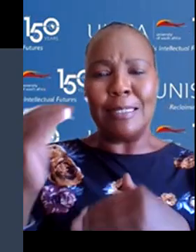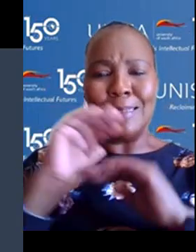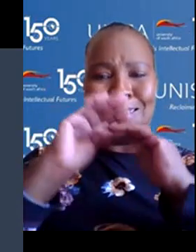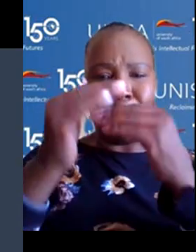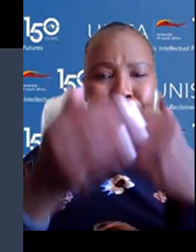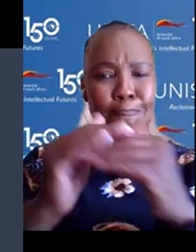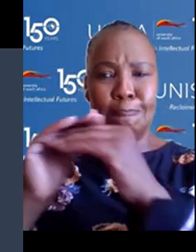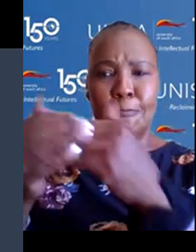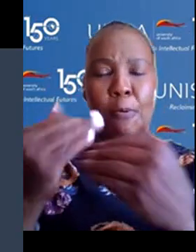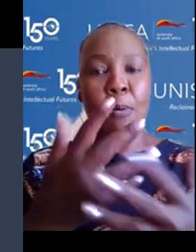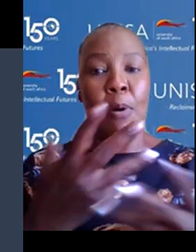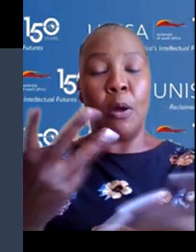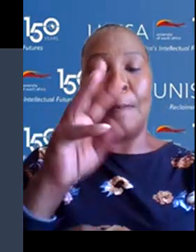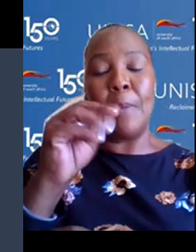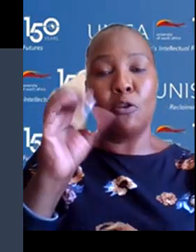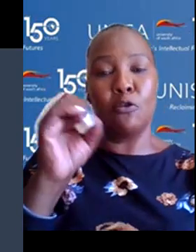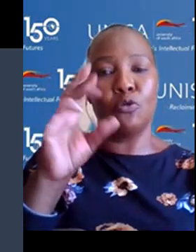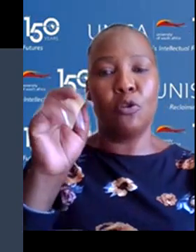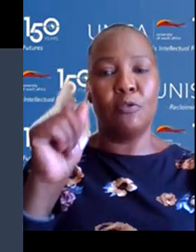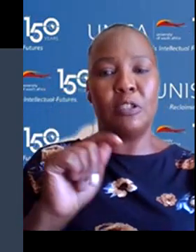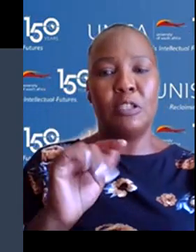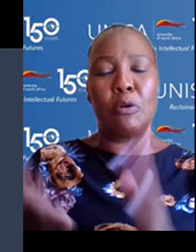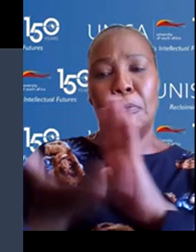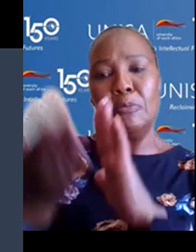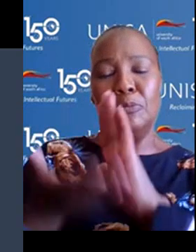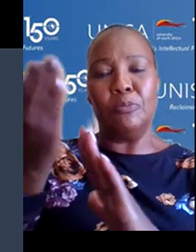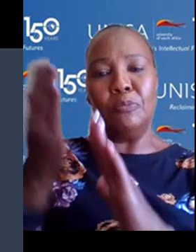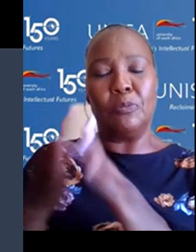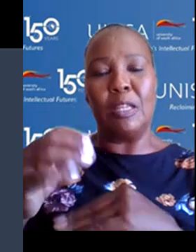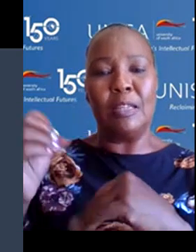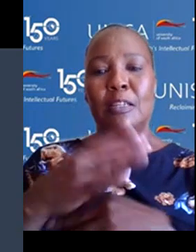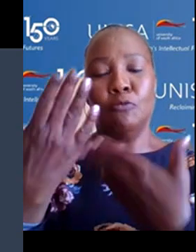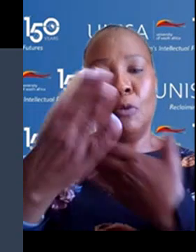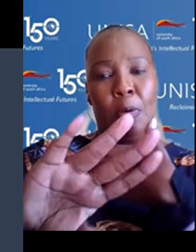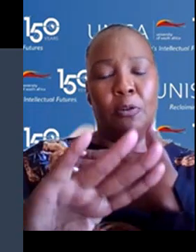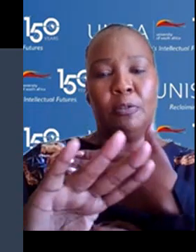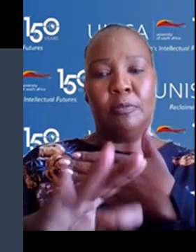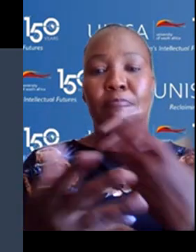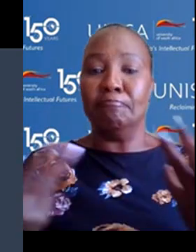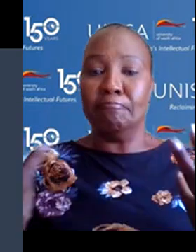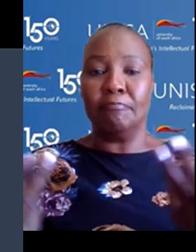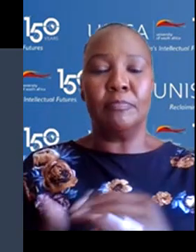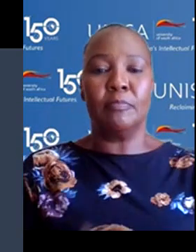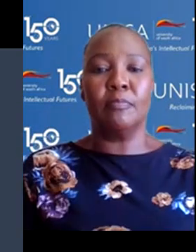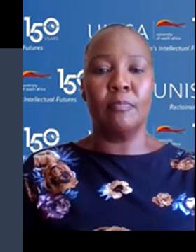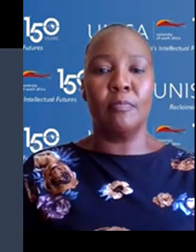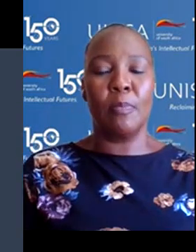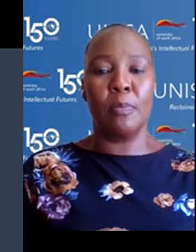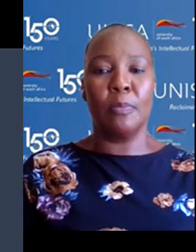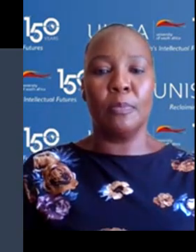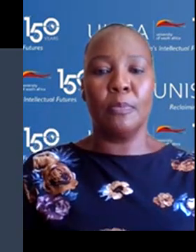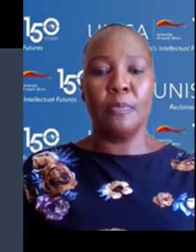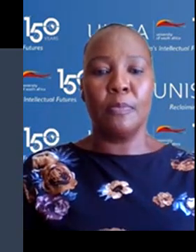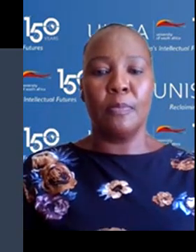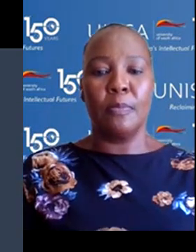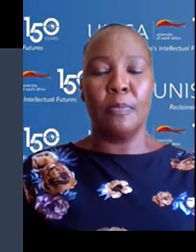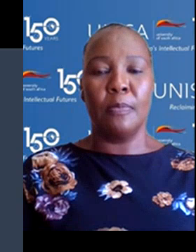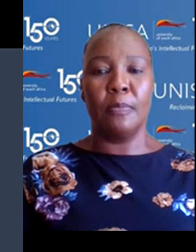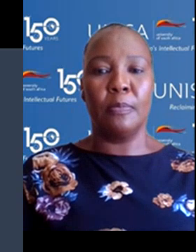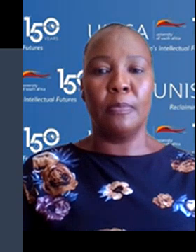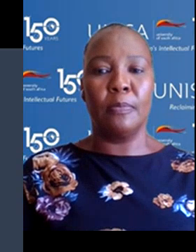have to worry at all. You can't upload a virus, by the way. It will block it. So, and the nice thing is you can access it